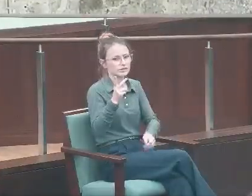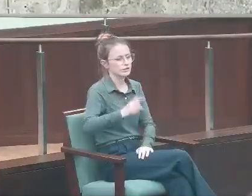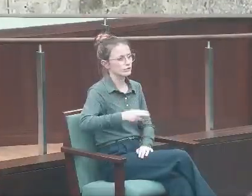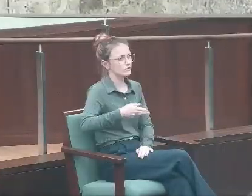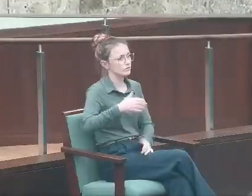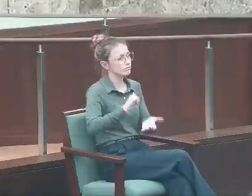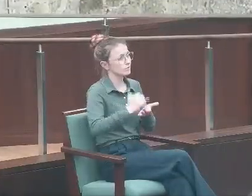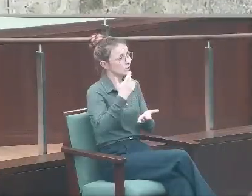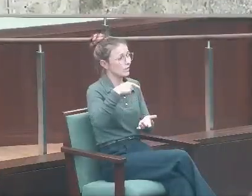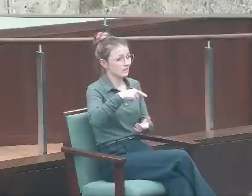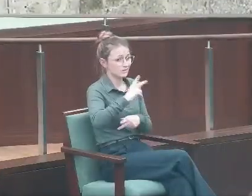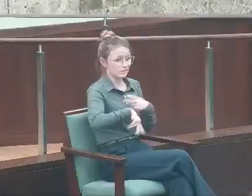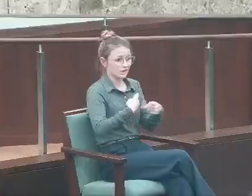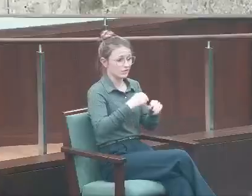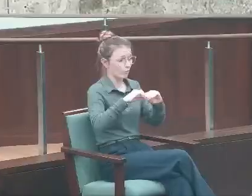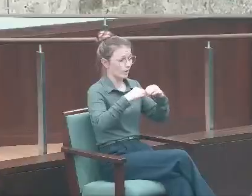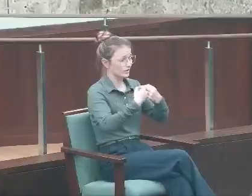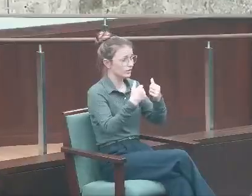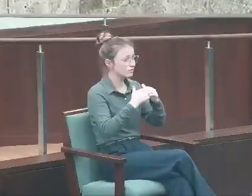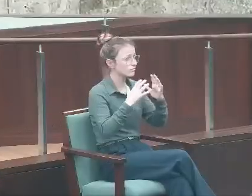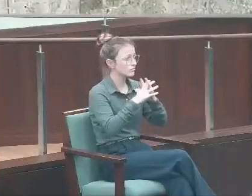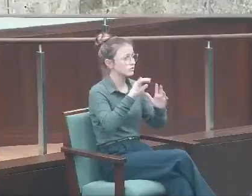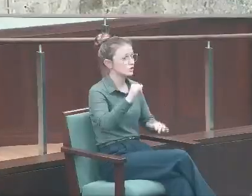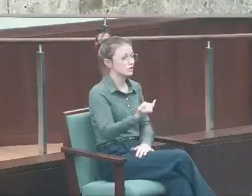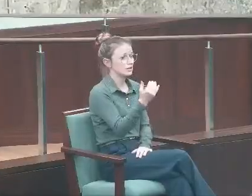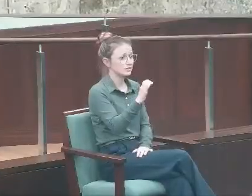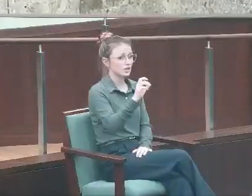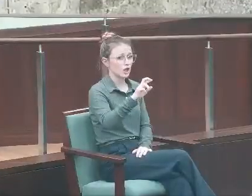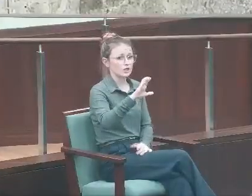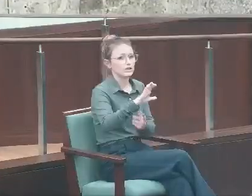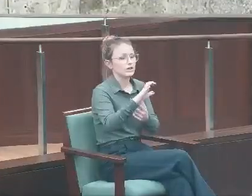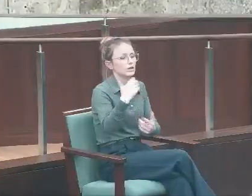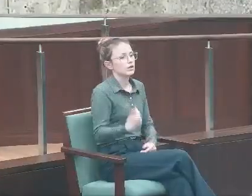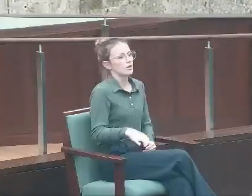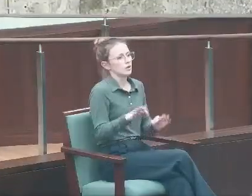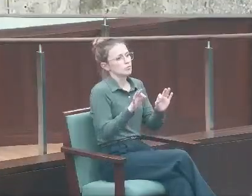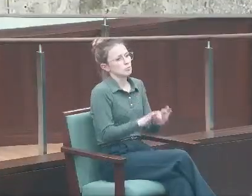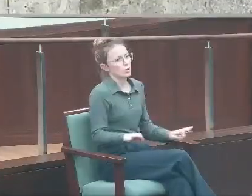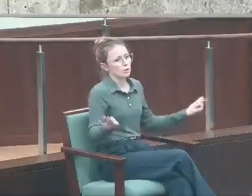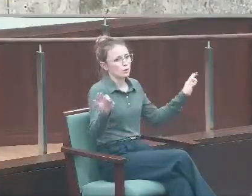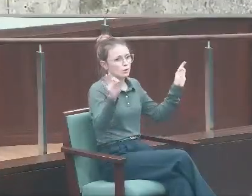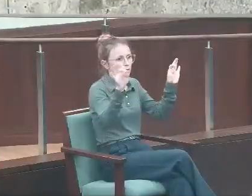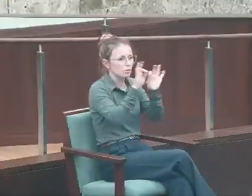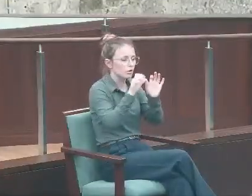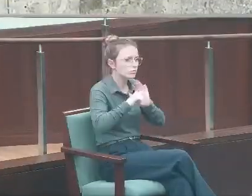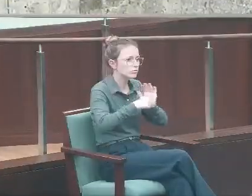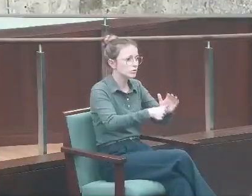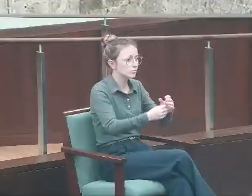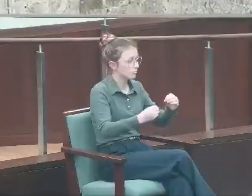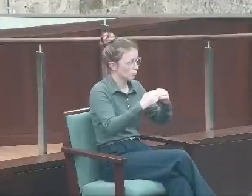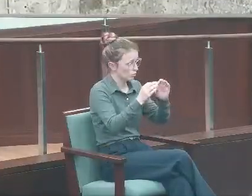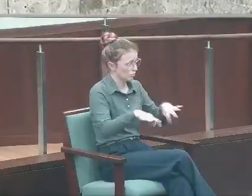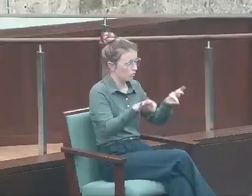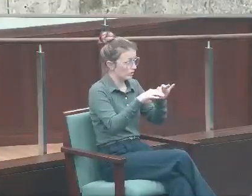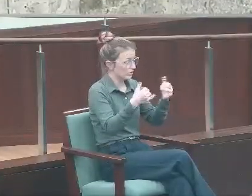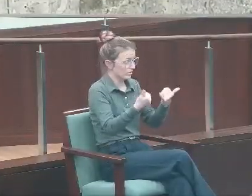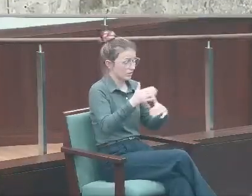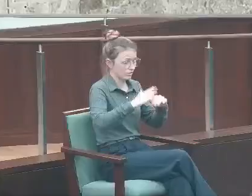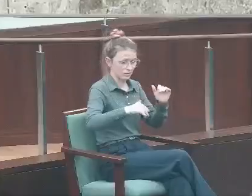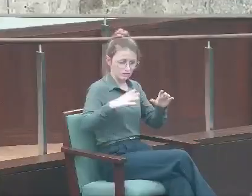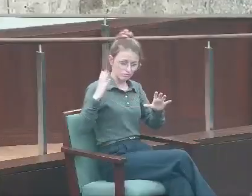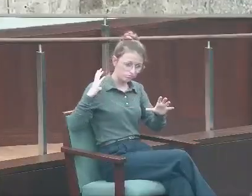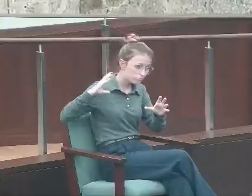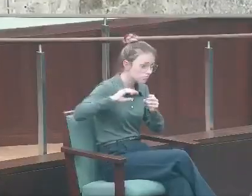this organization, the Jewish Community Relations Council, is so important and is more important than ever. And it's why